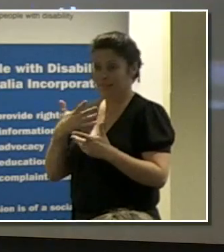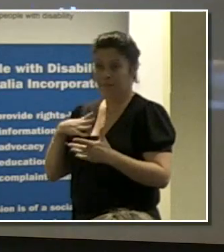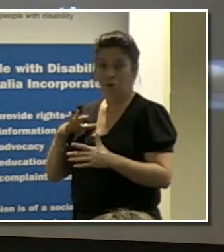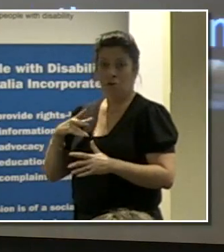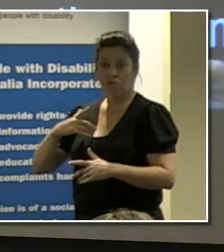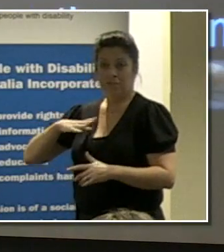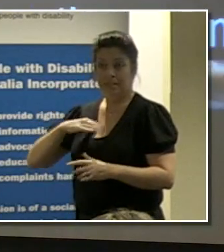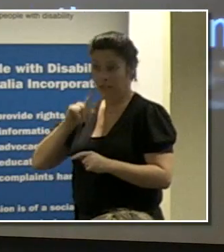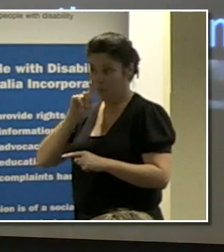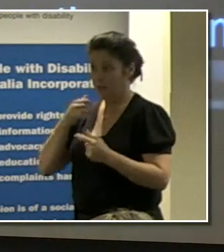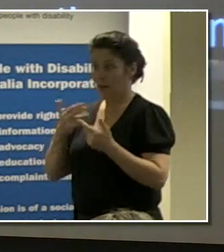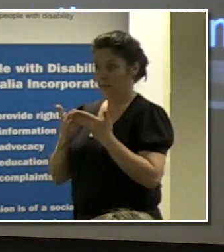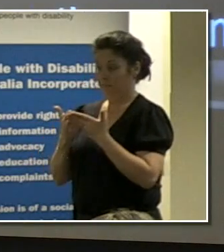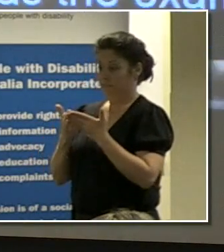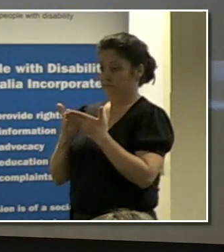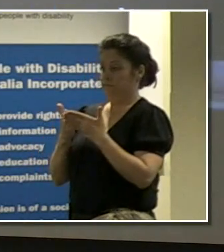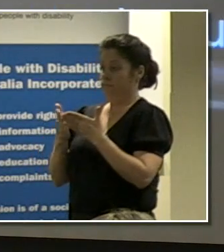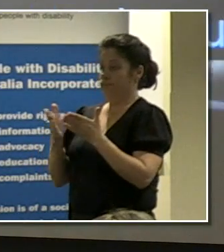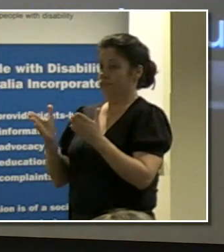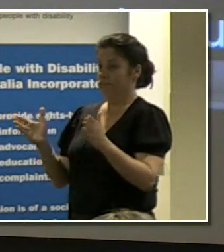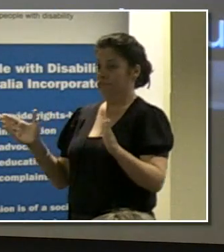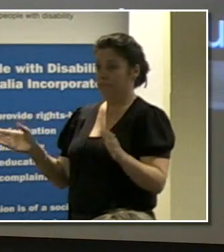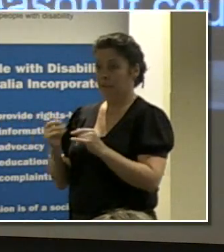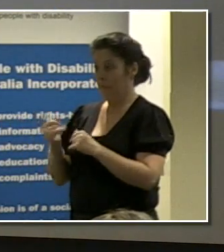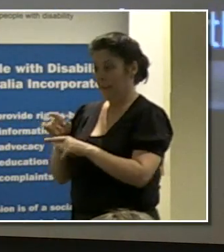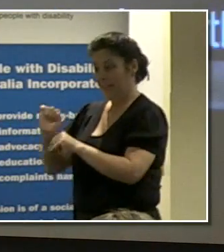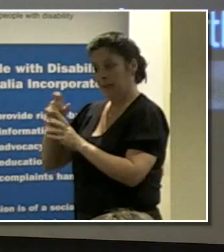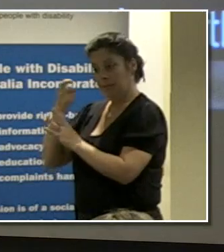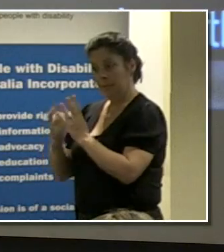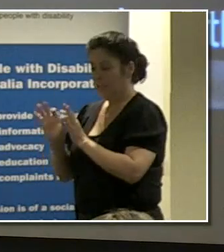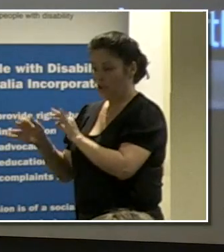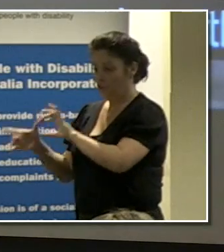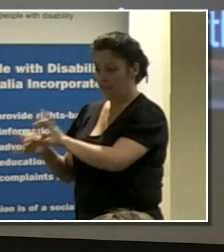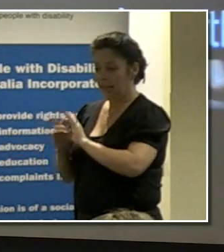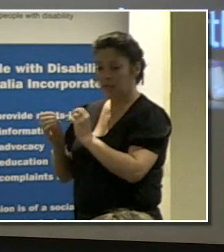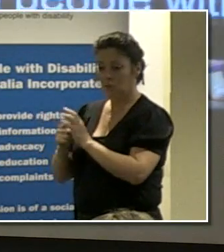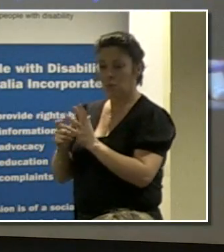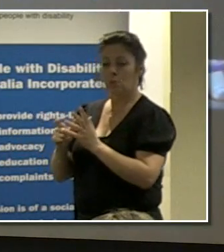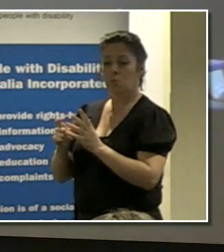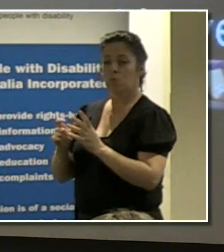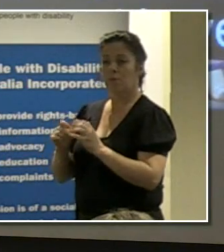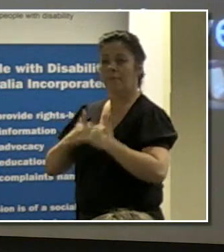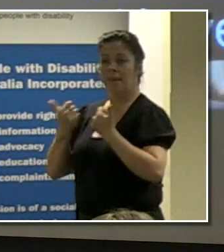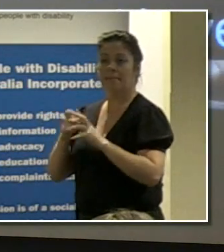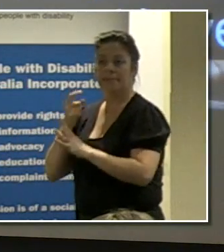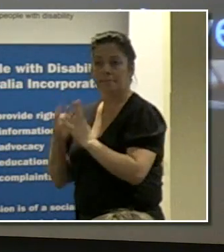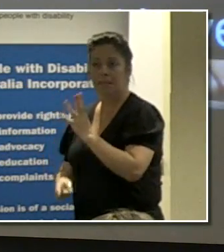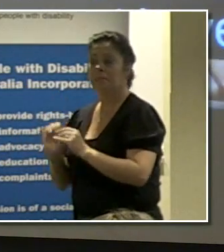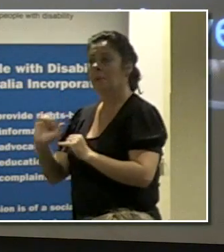to people with a disability who may not have a transport-related disability need, but may be in a location where